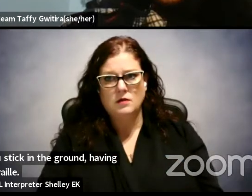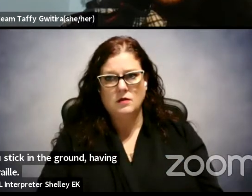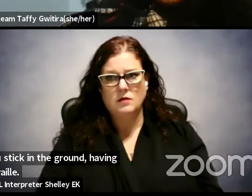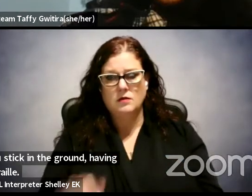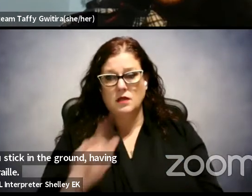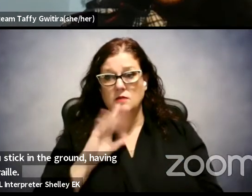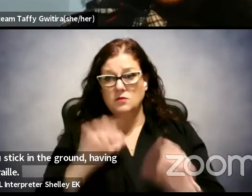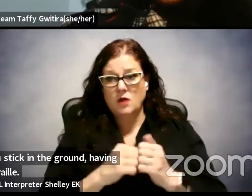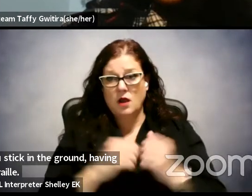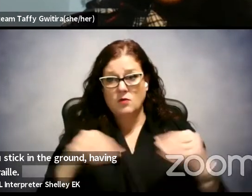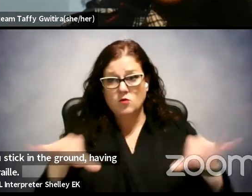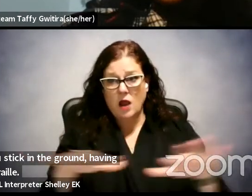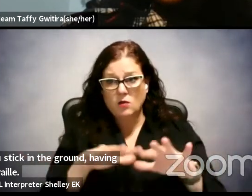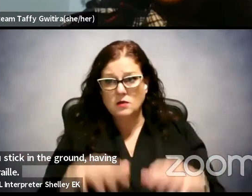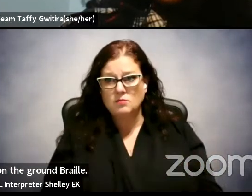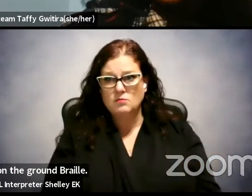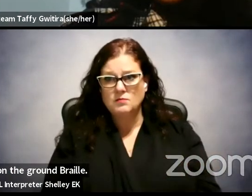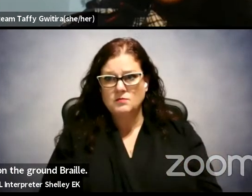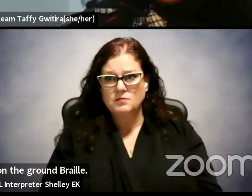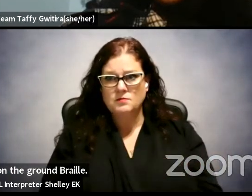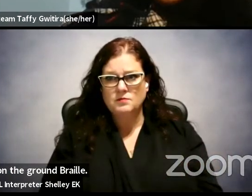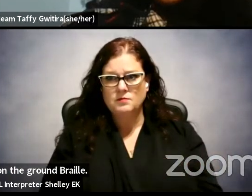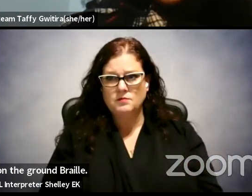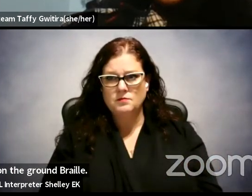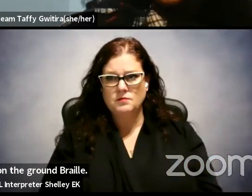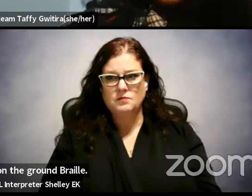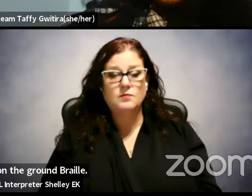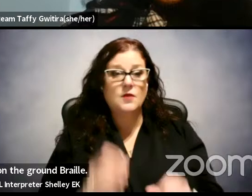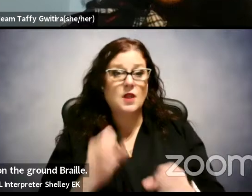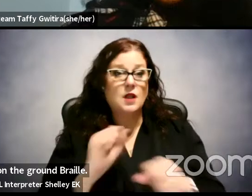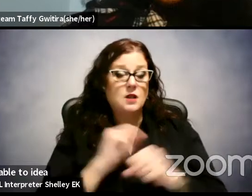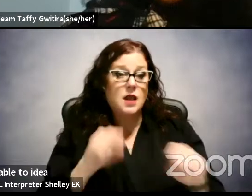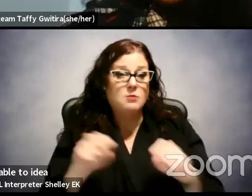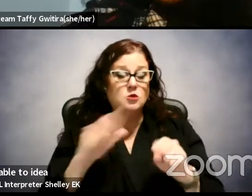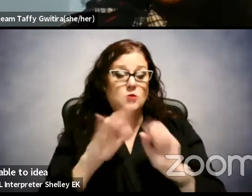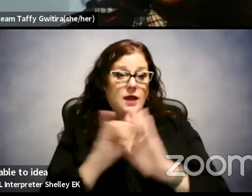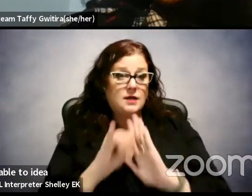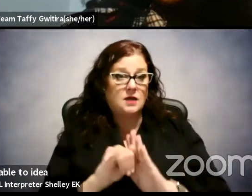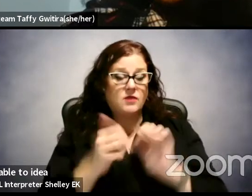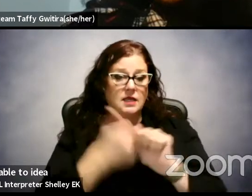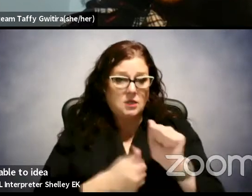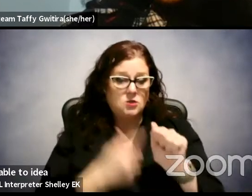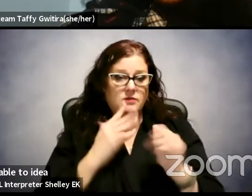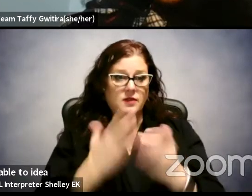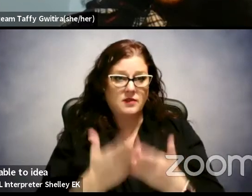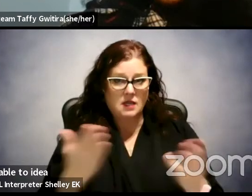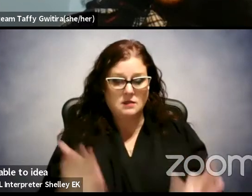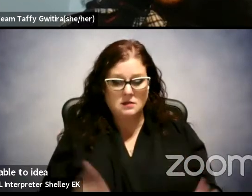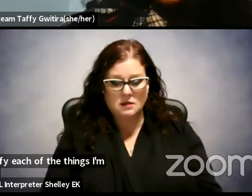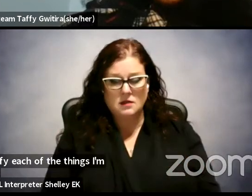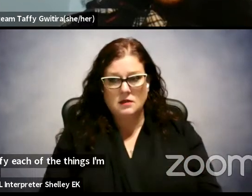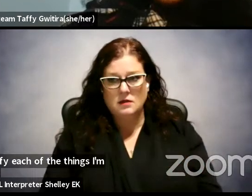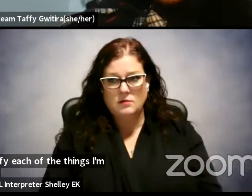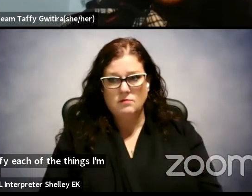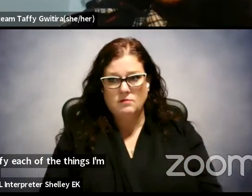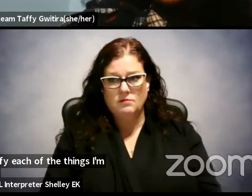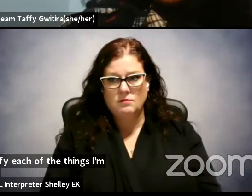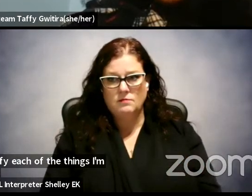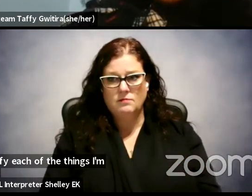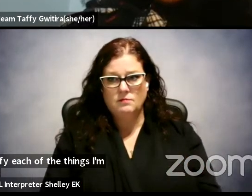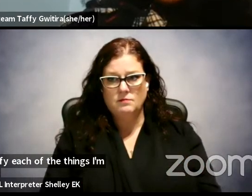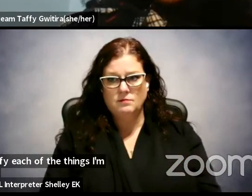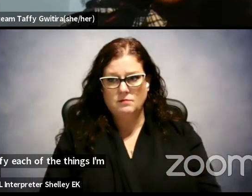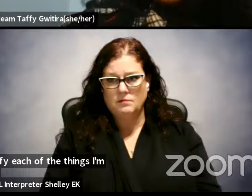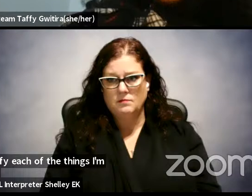on the ground, Braille, and then he'd be able to identify each of the things more easily. With those kinds